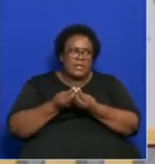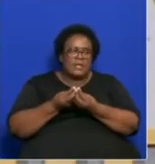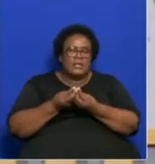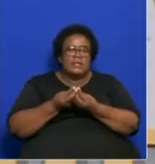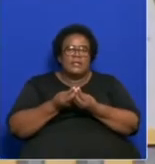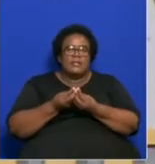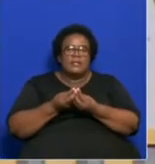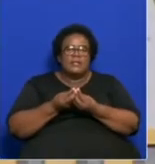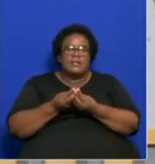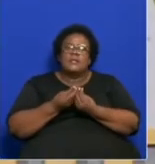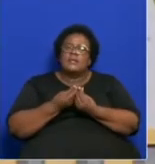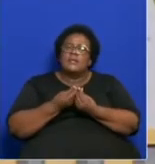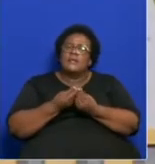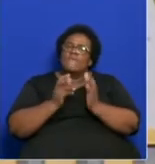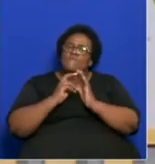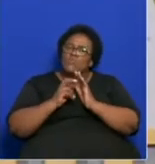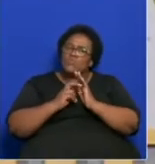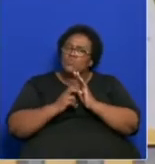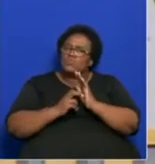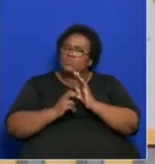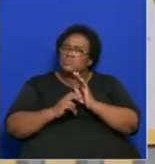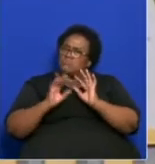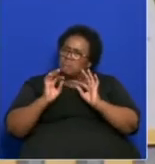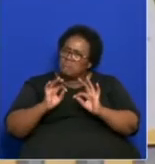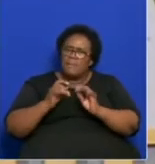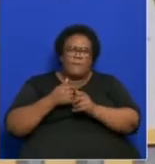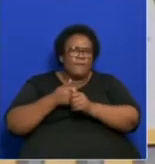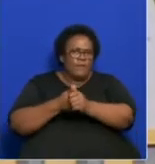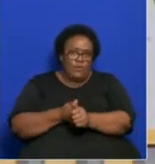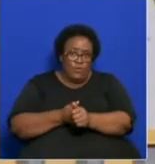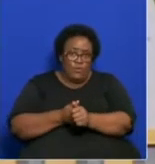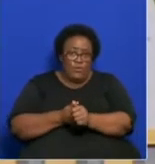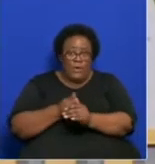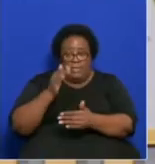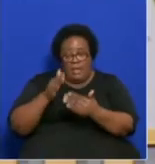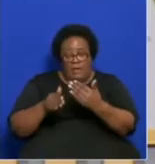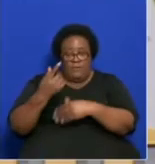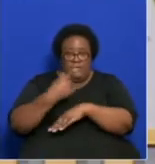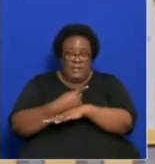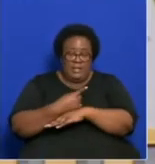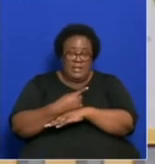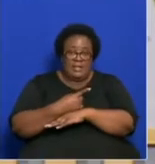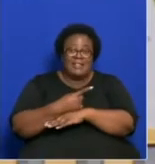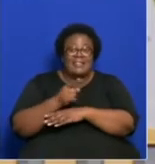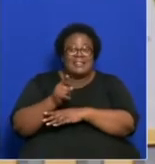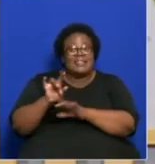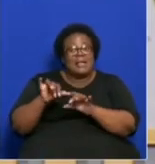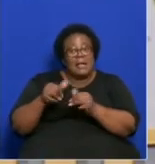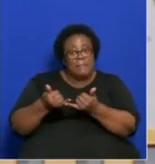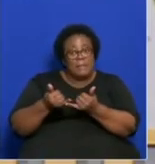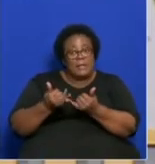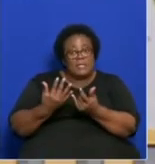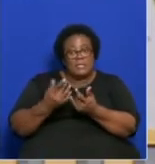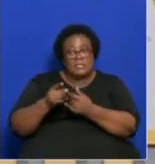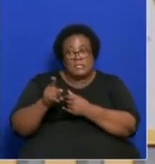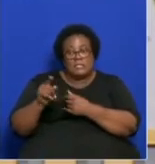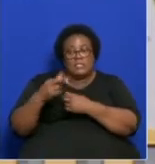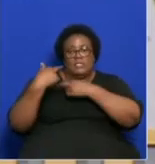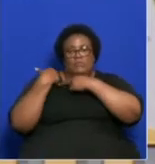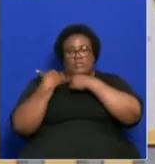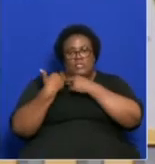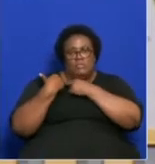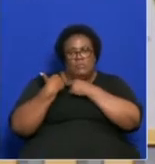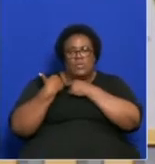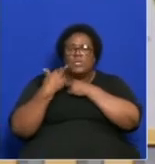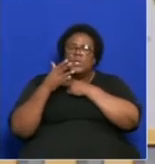right? At the end of the day, the service provider concerned would submit such invoices